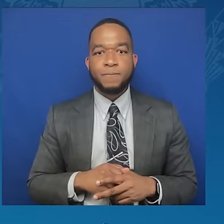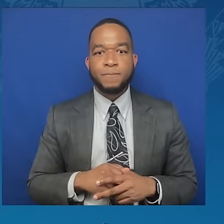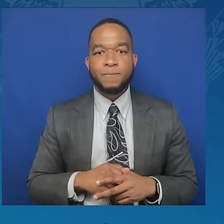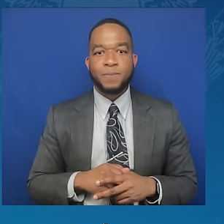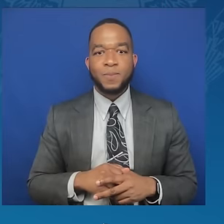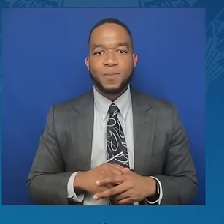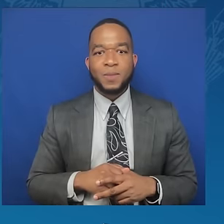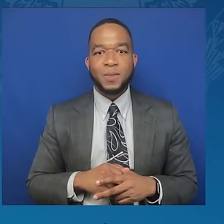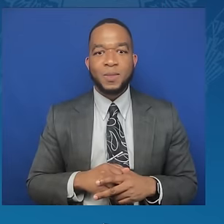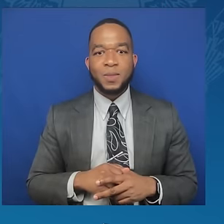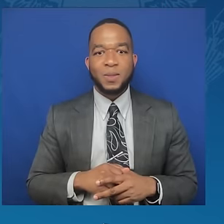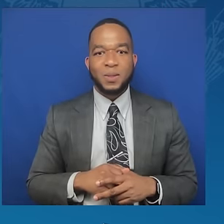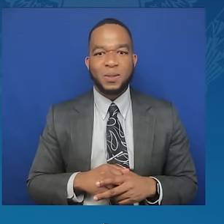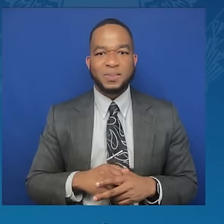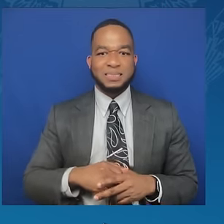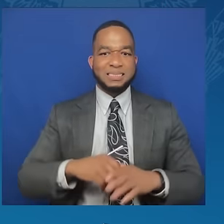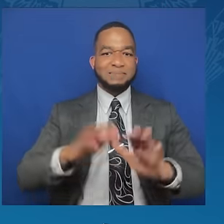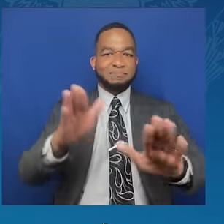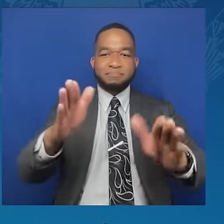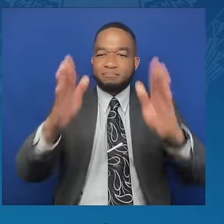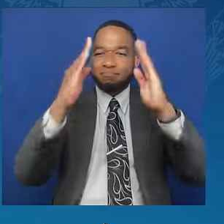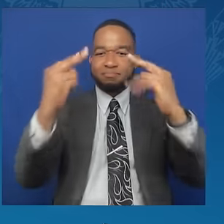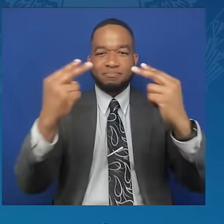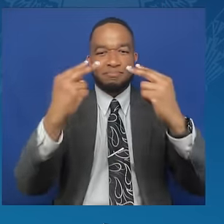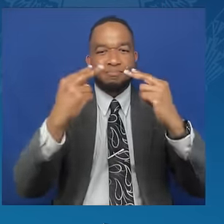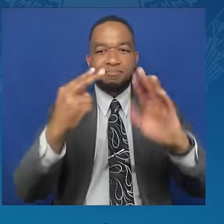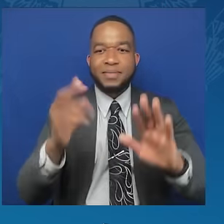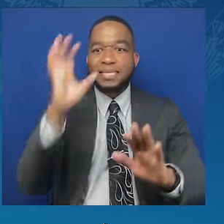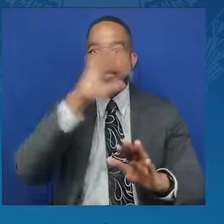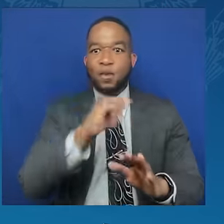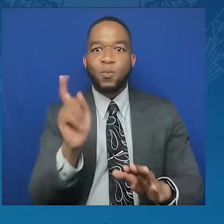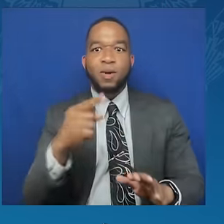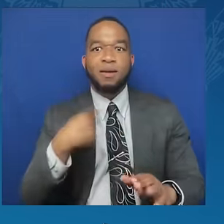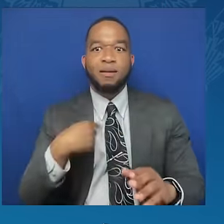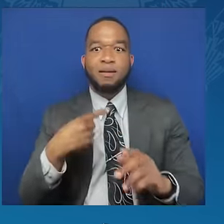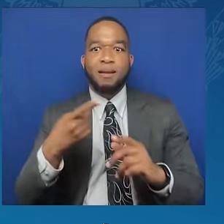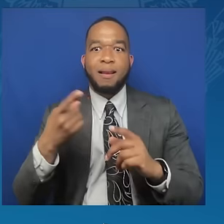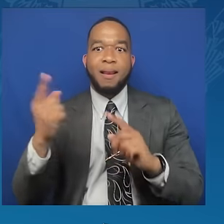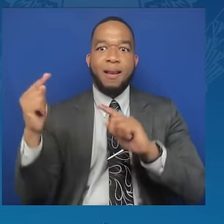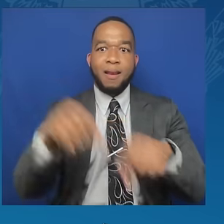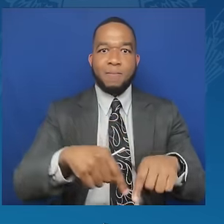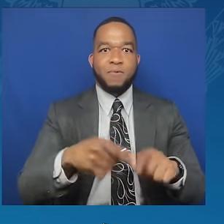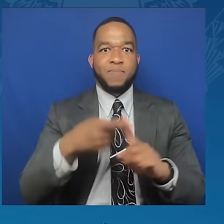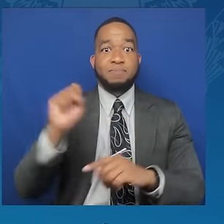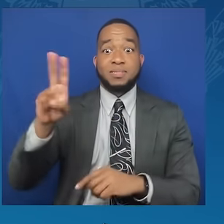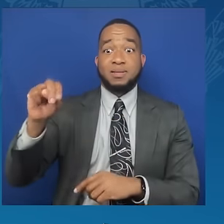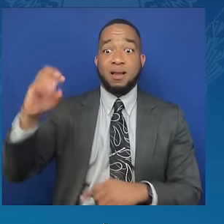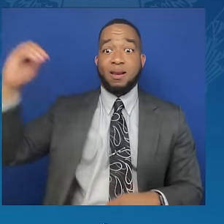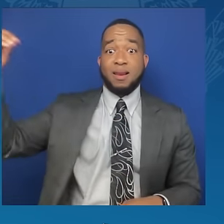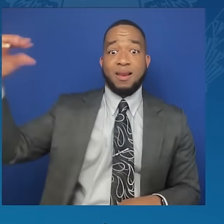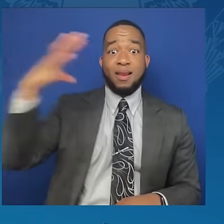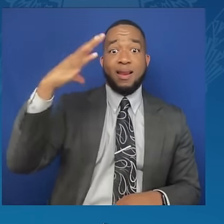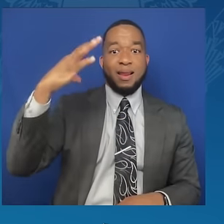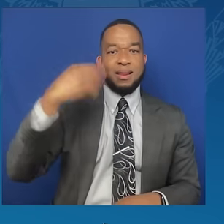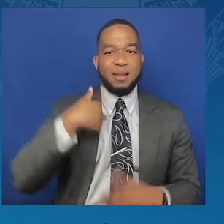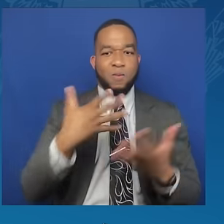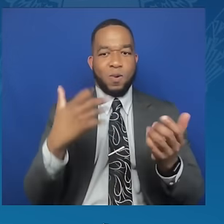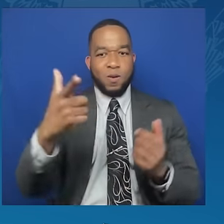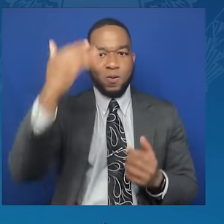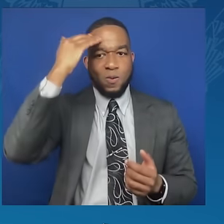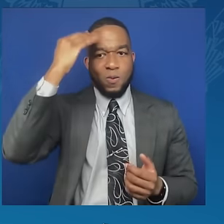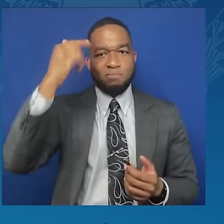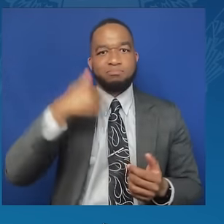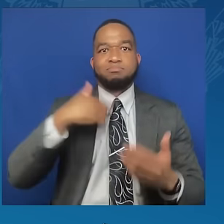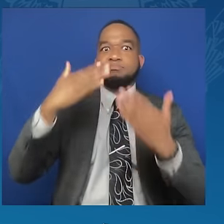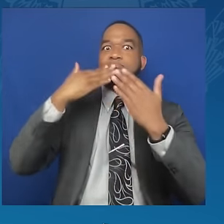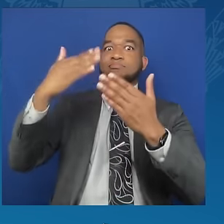Listen, y'all see when I came, the sun came out. I just want you to know. Thank you for the sunshine.